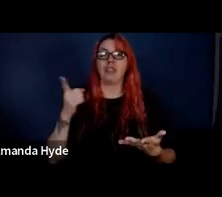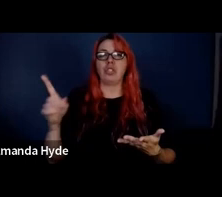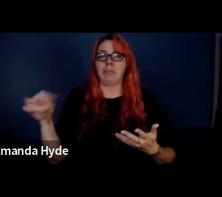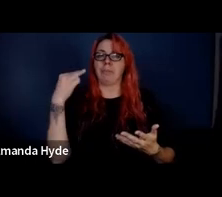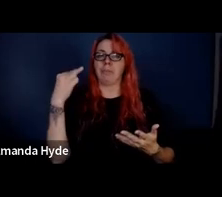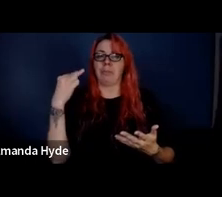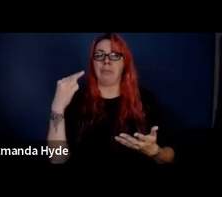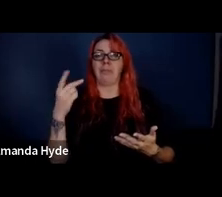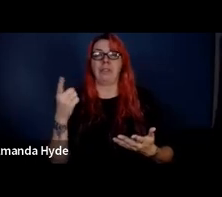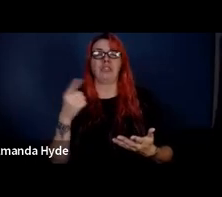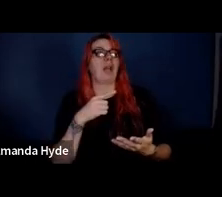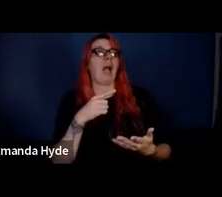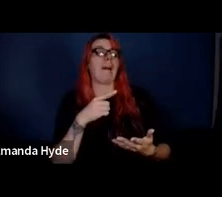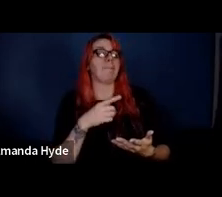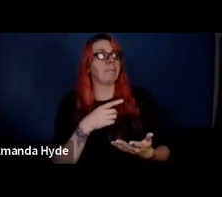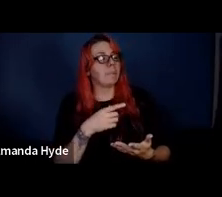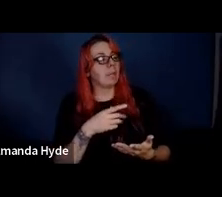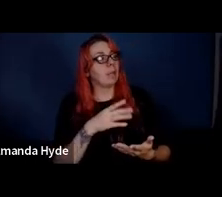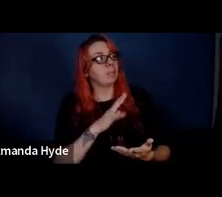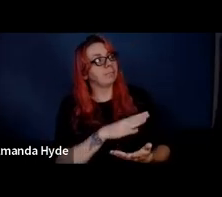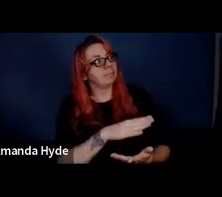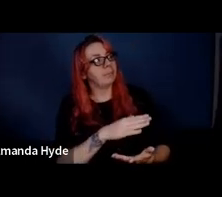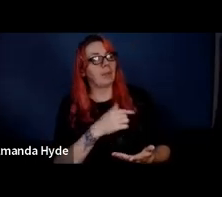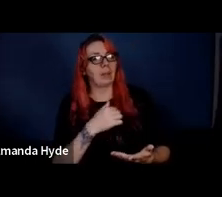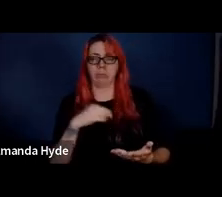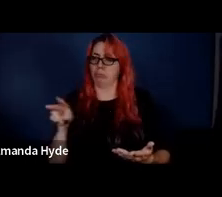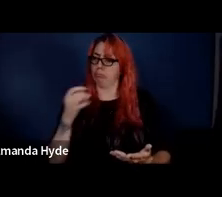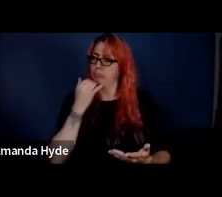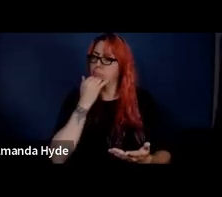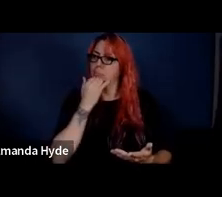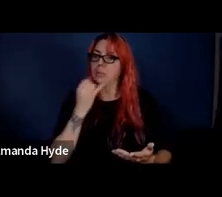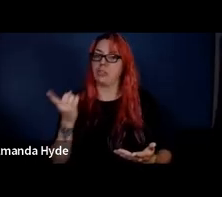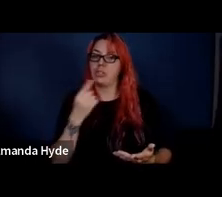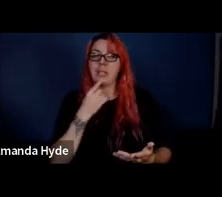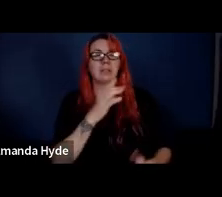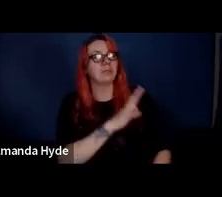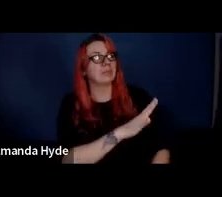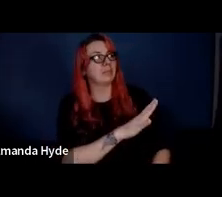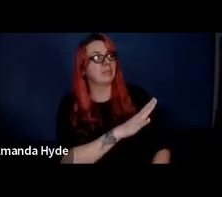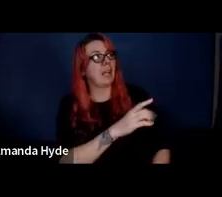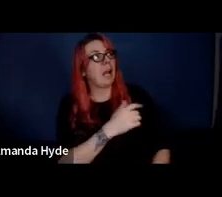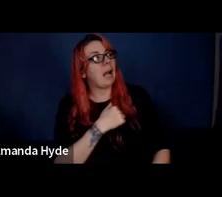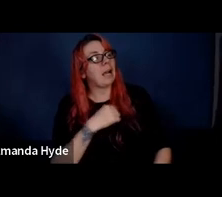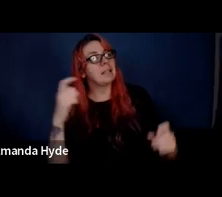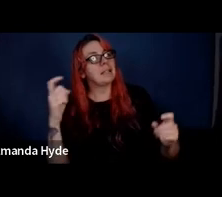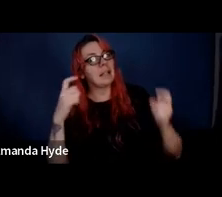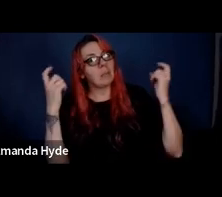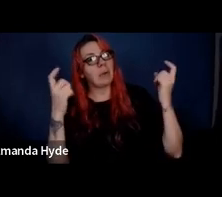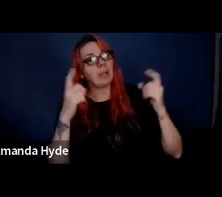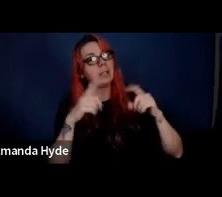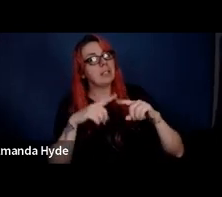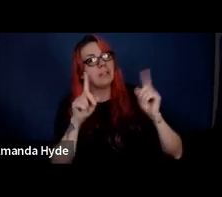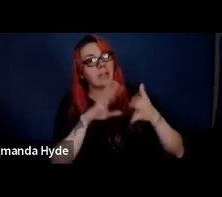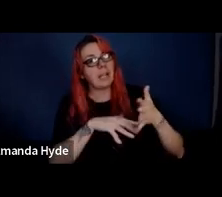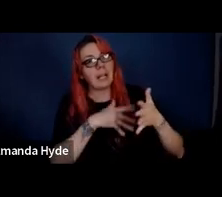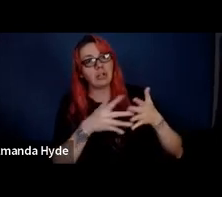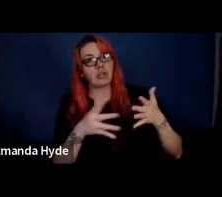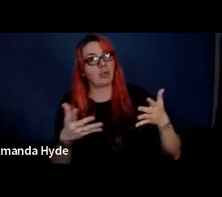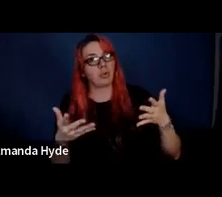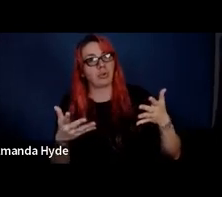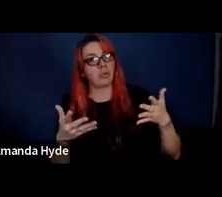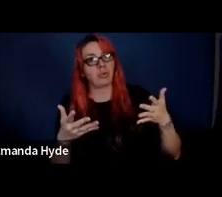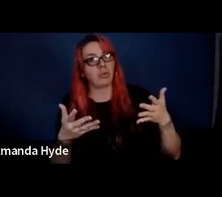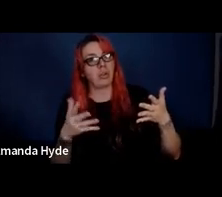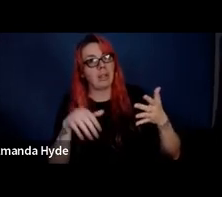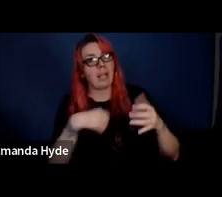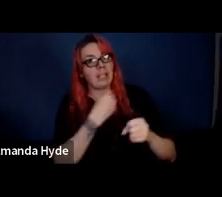And then finally, at one point, she said, Douglas, I celebrate a very different calendar. It doesn't resonate the same way for me. And I'm